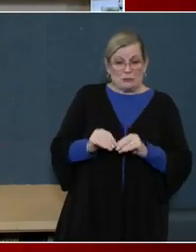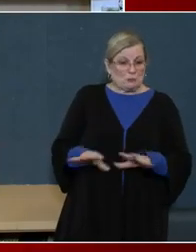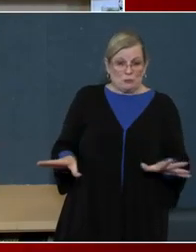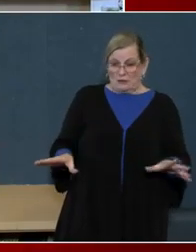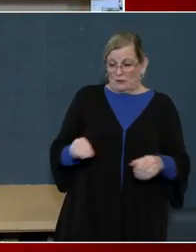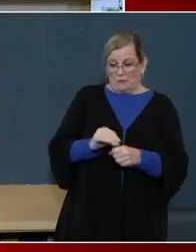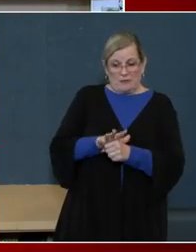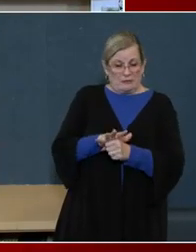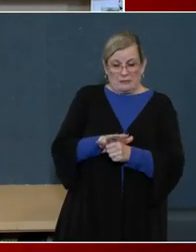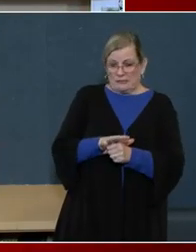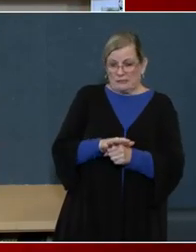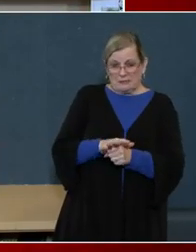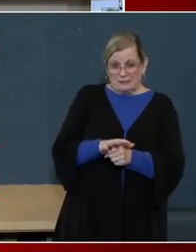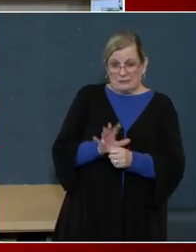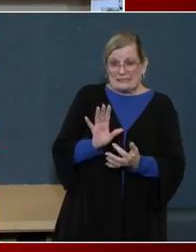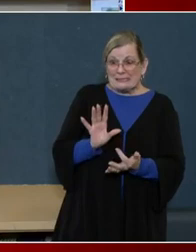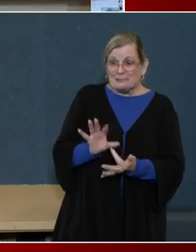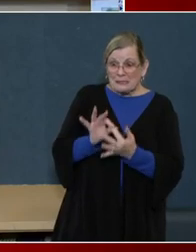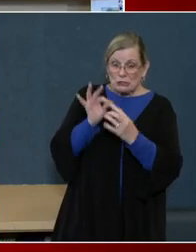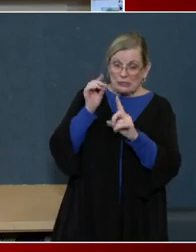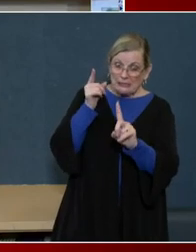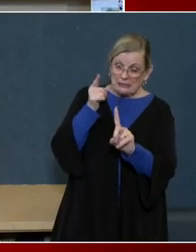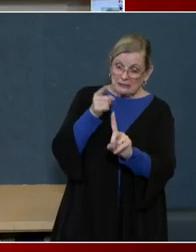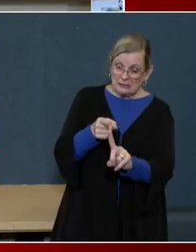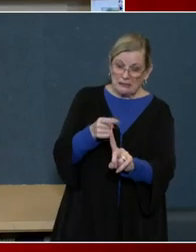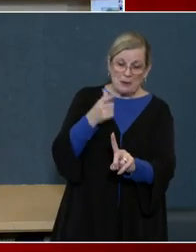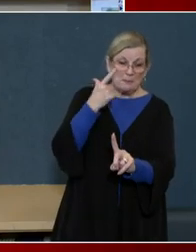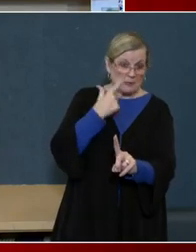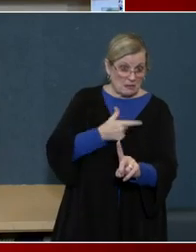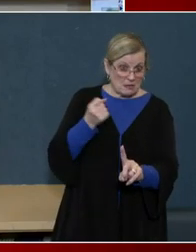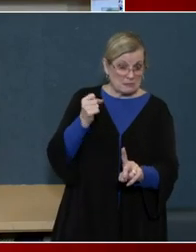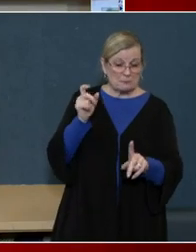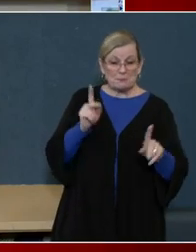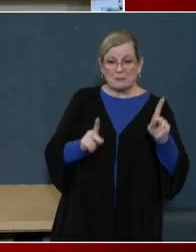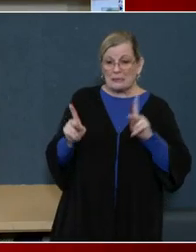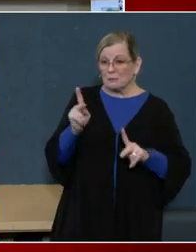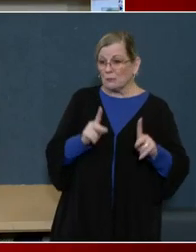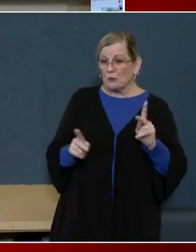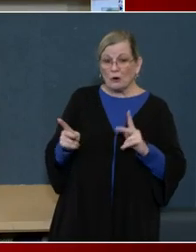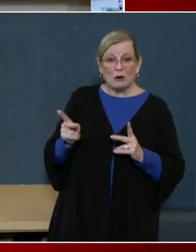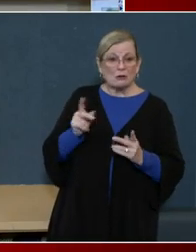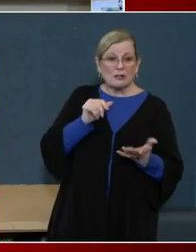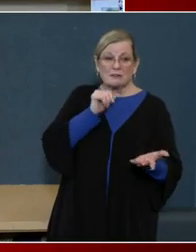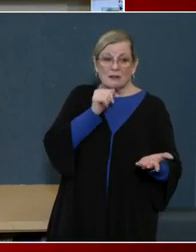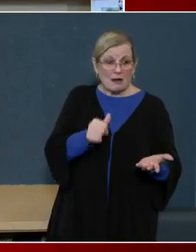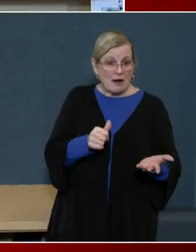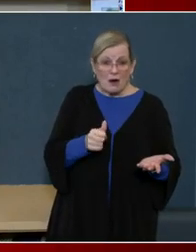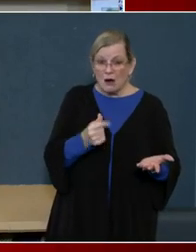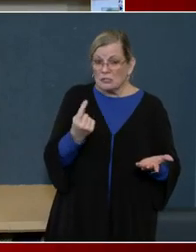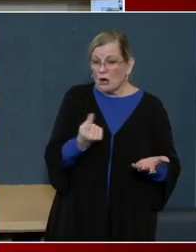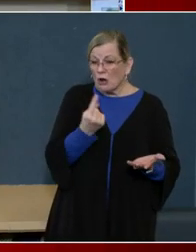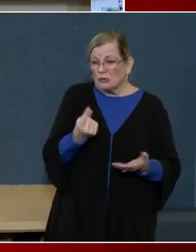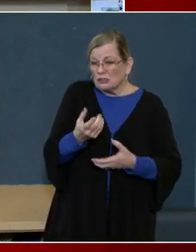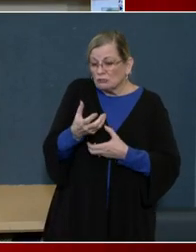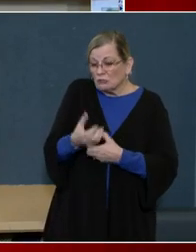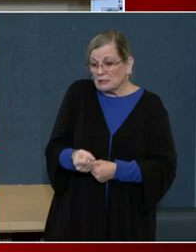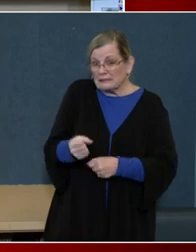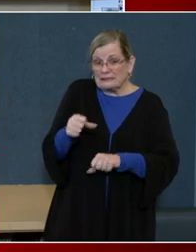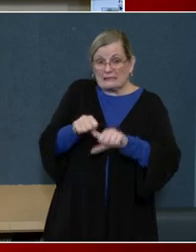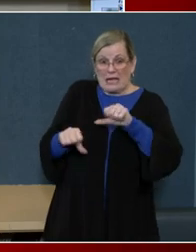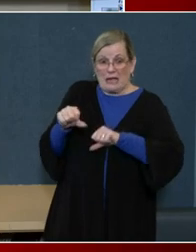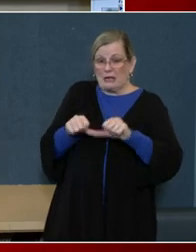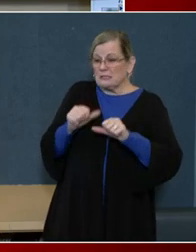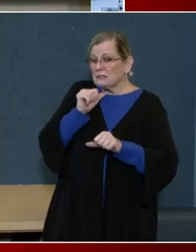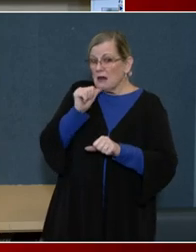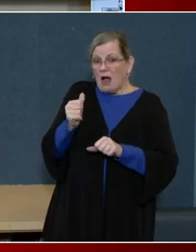especially concerned with people following scientifically justified protocols to contain the spread